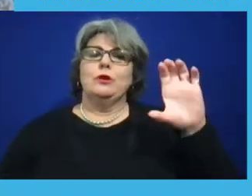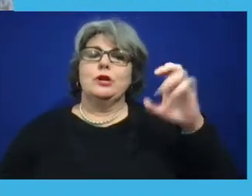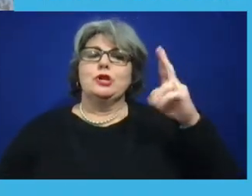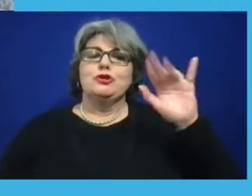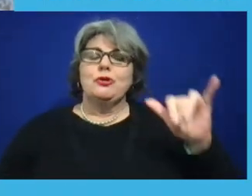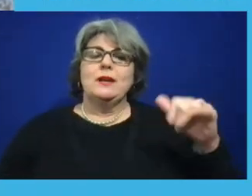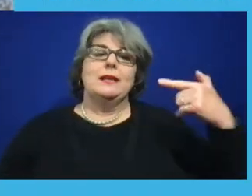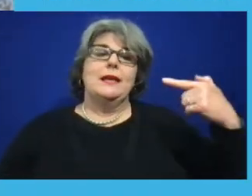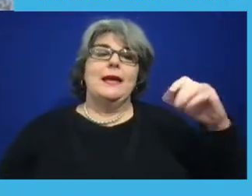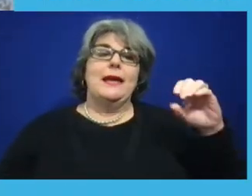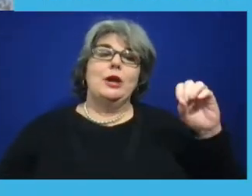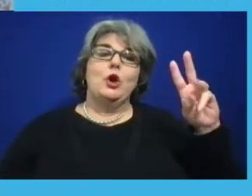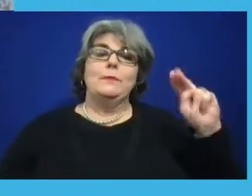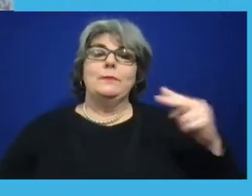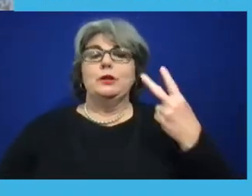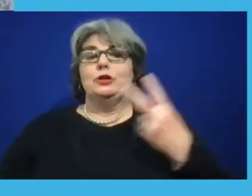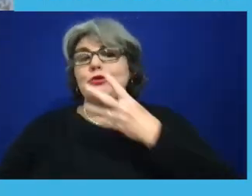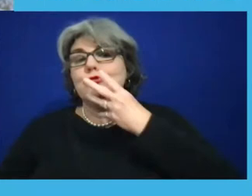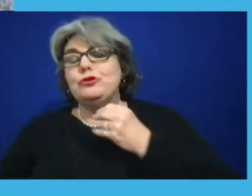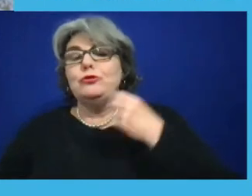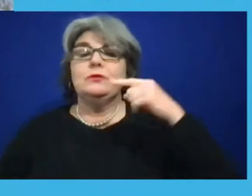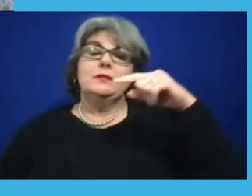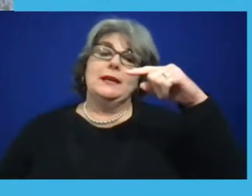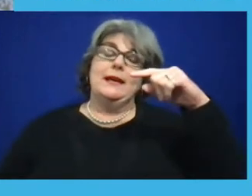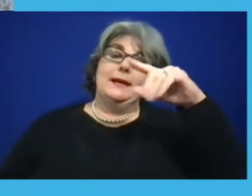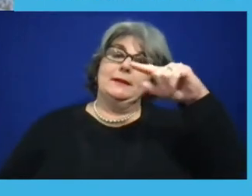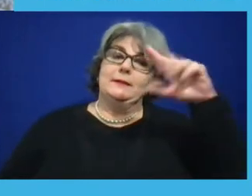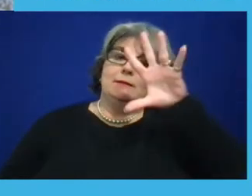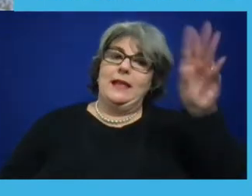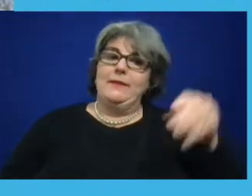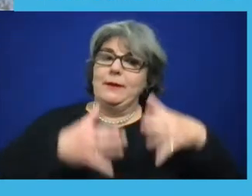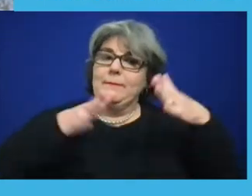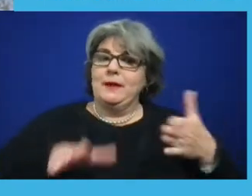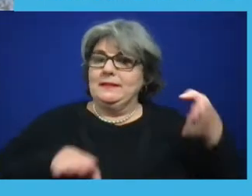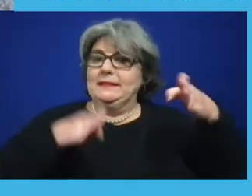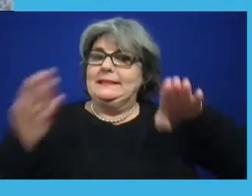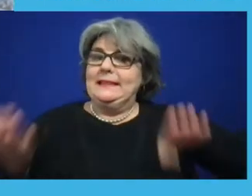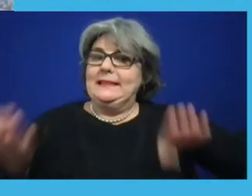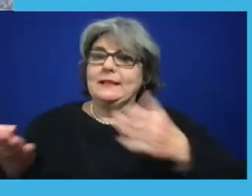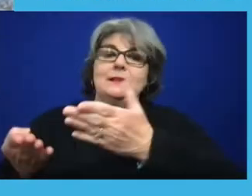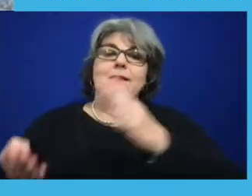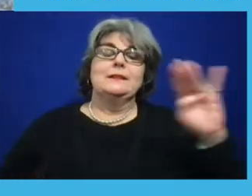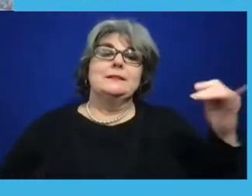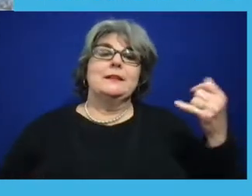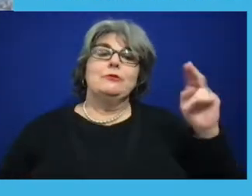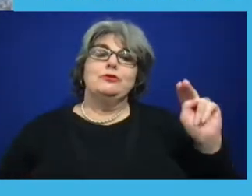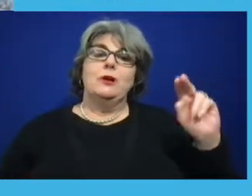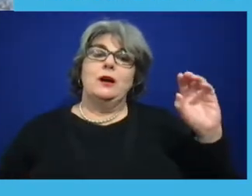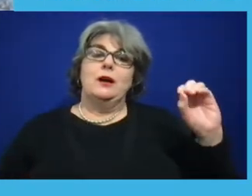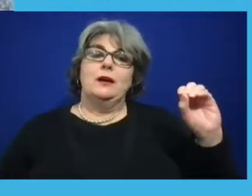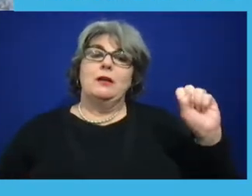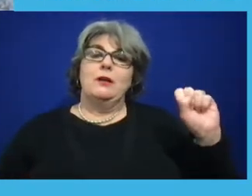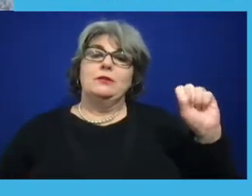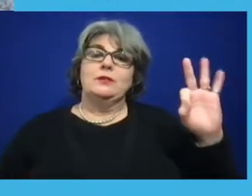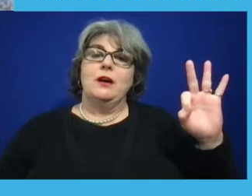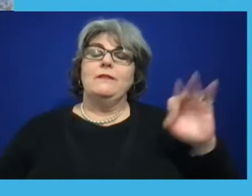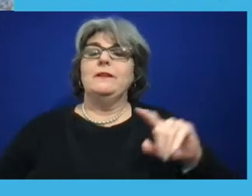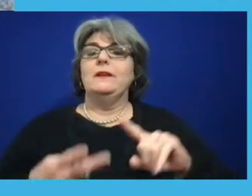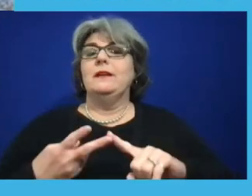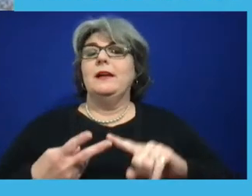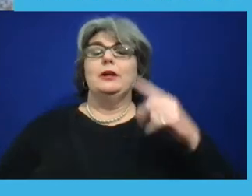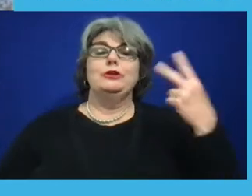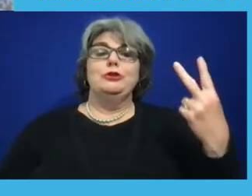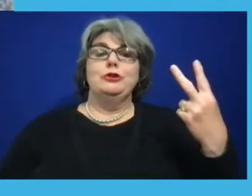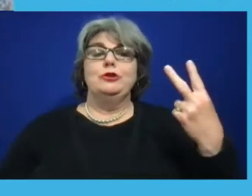We're turning out because we know Schwerner, Cheney, and Goodman, two Jews and an African American, lost their lives